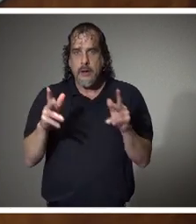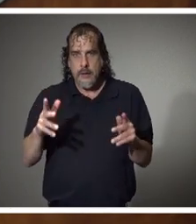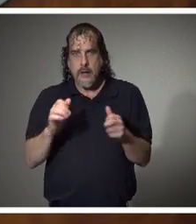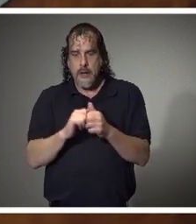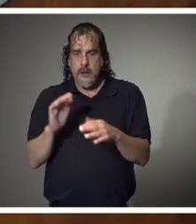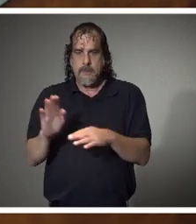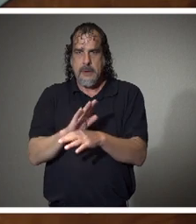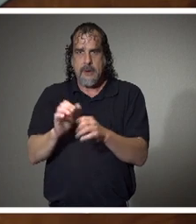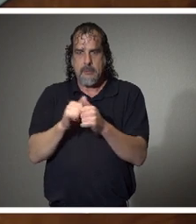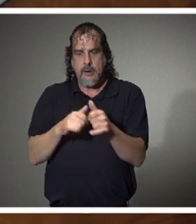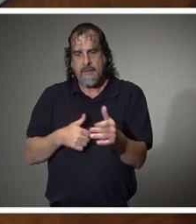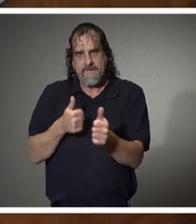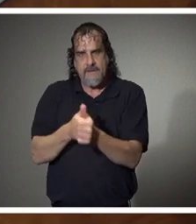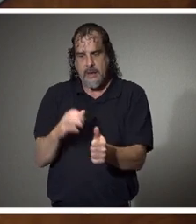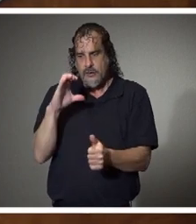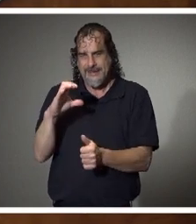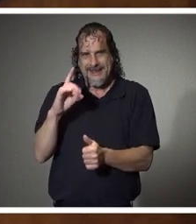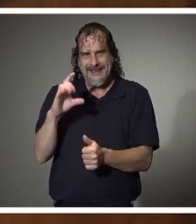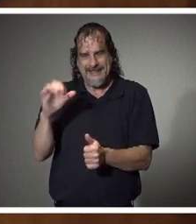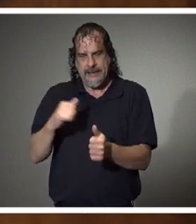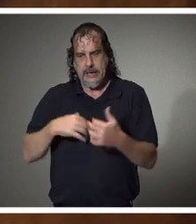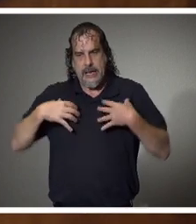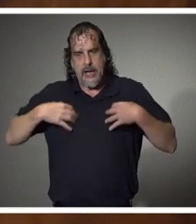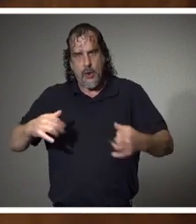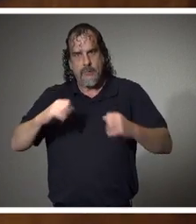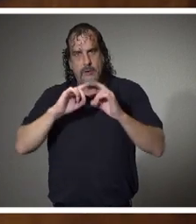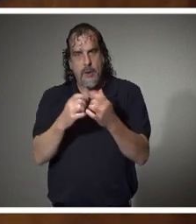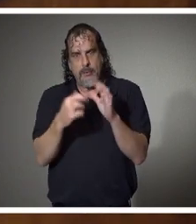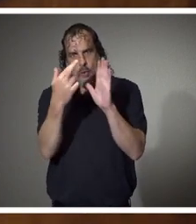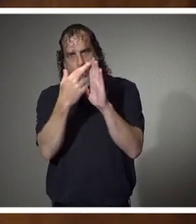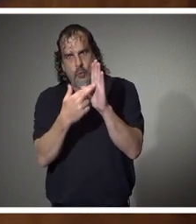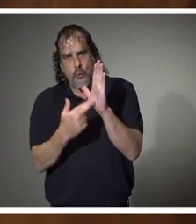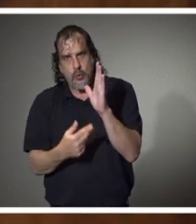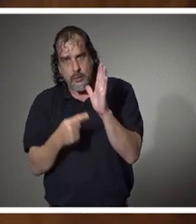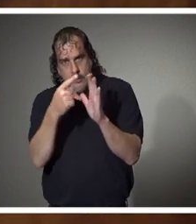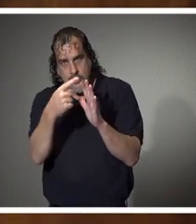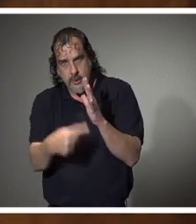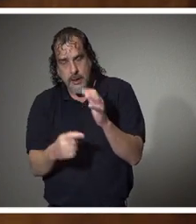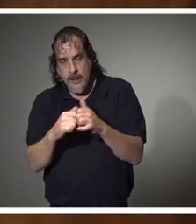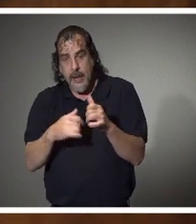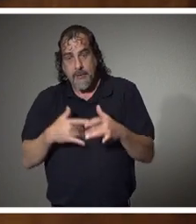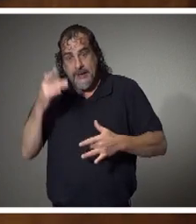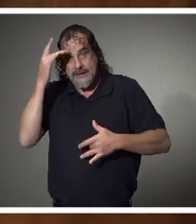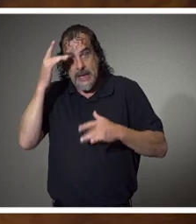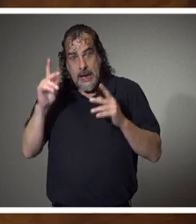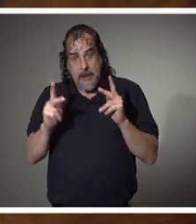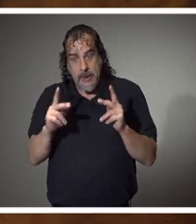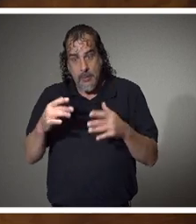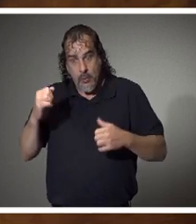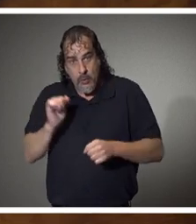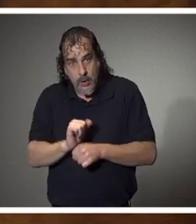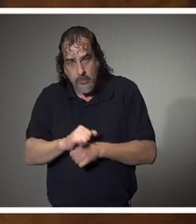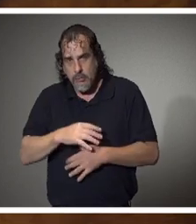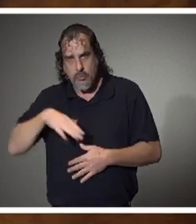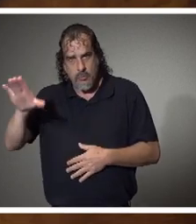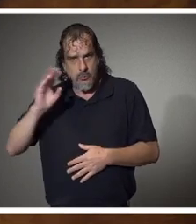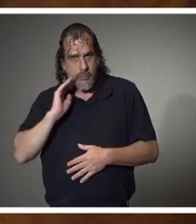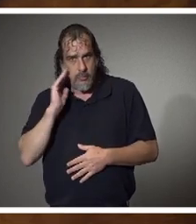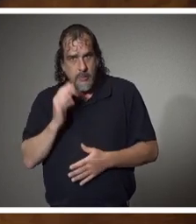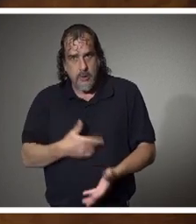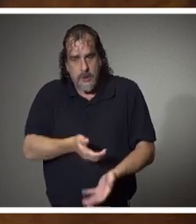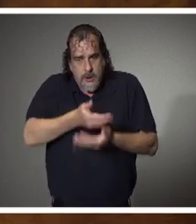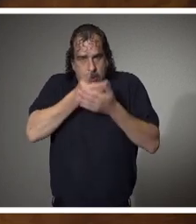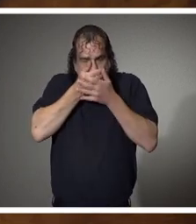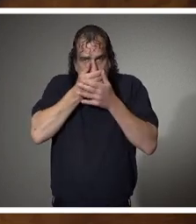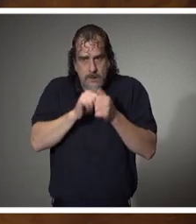follow CDC and health department guidelines, like sending sick employees home, wearing masks, screening